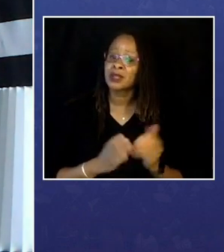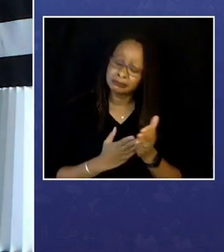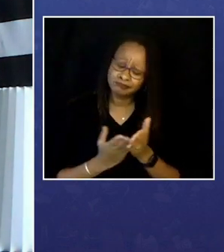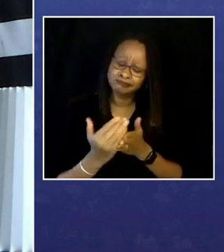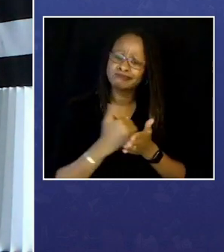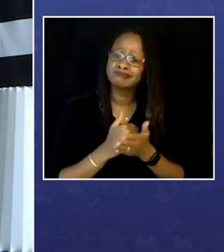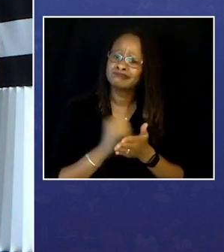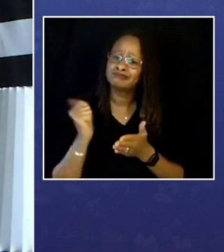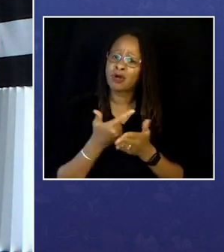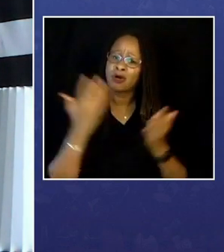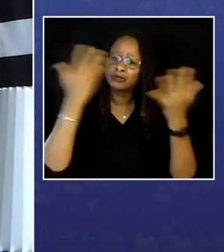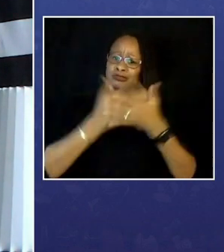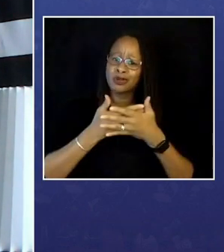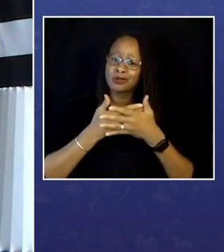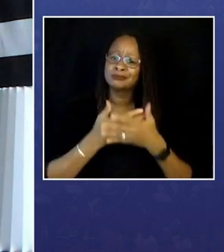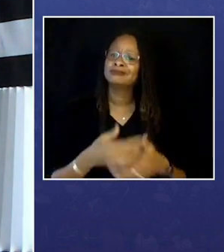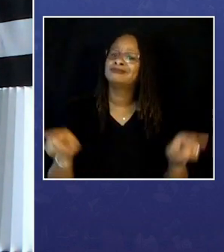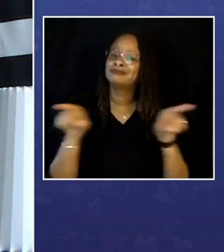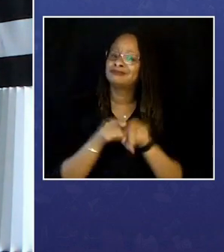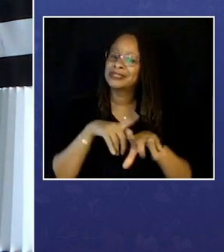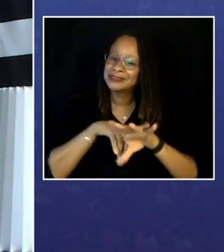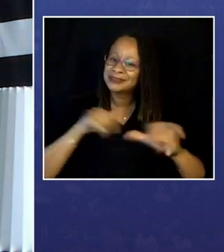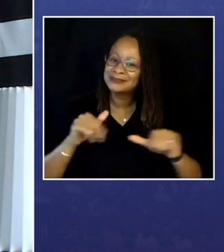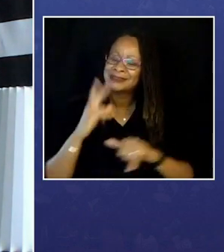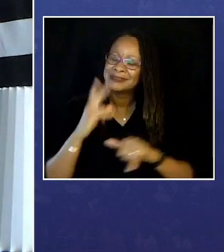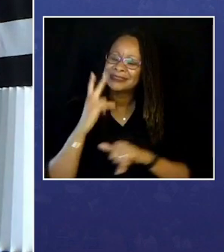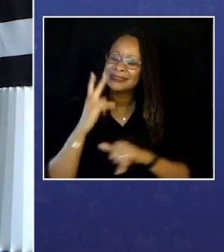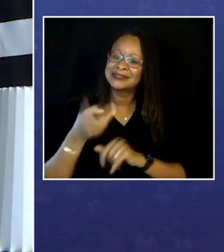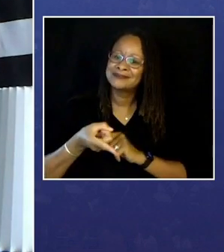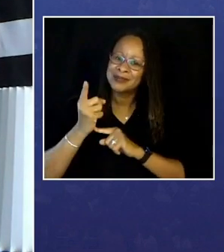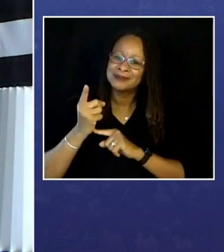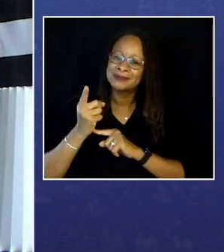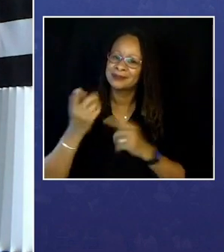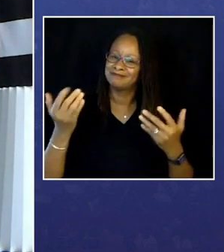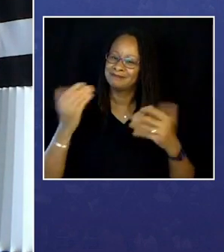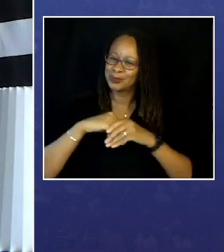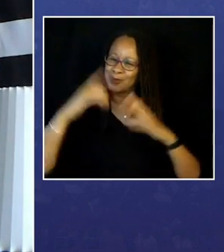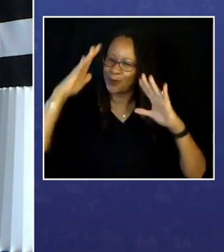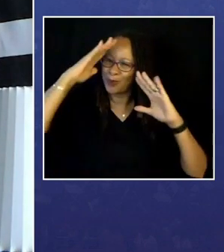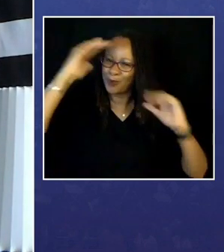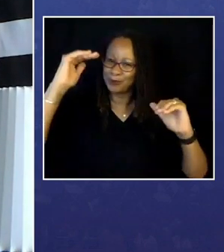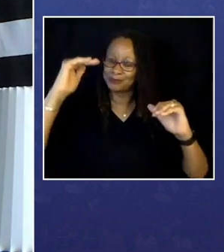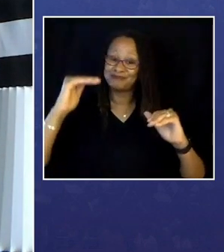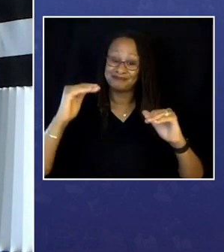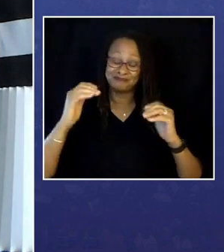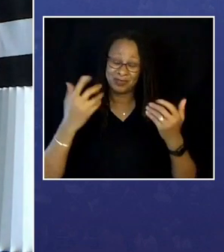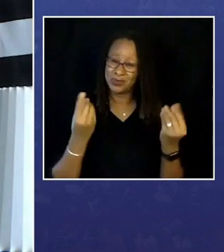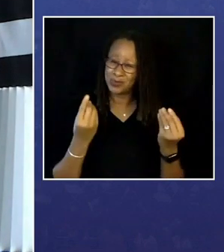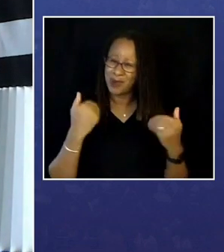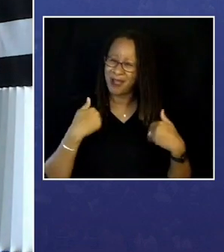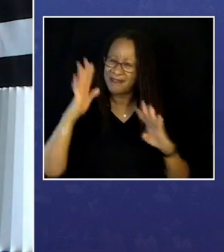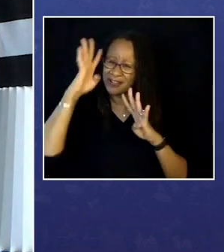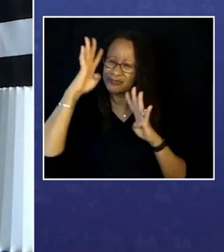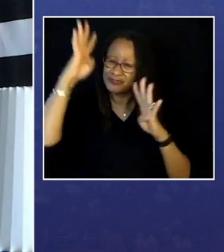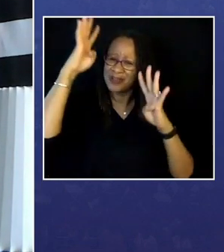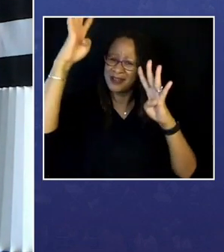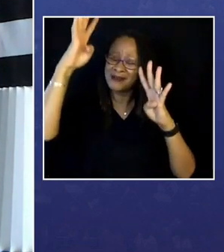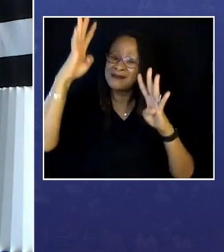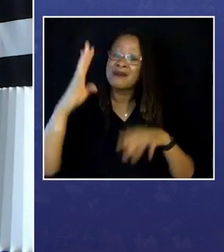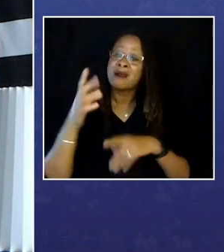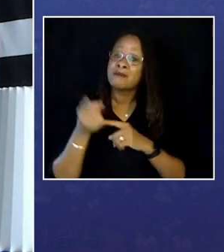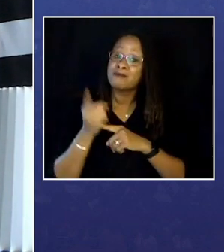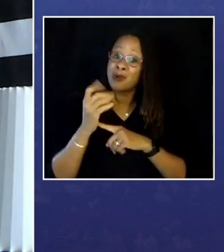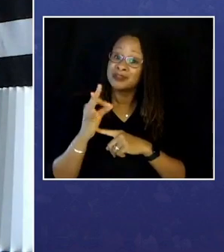all of the darkness, you have also seen moments of hope. You have created